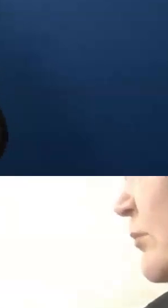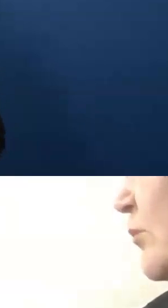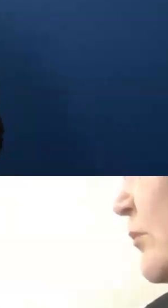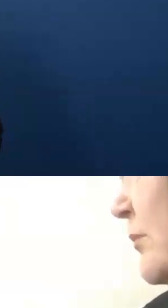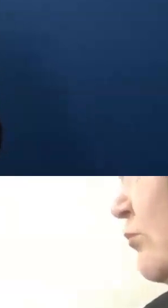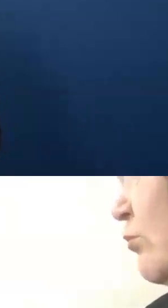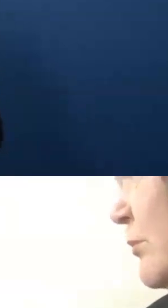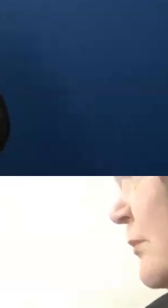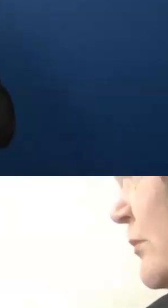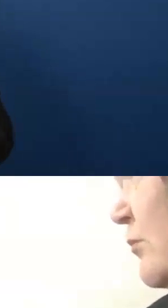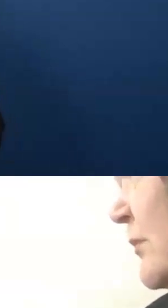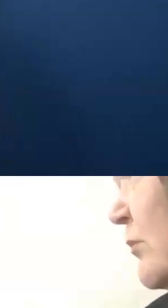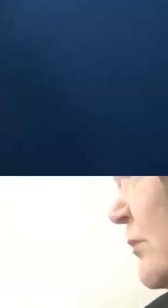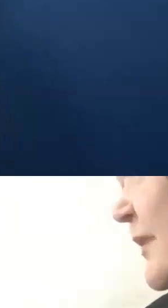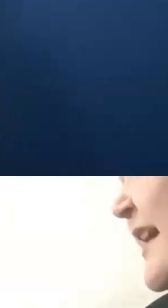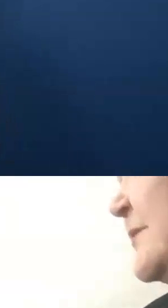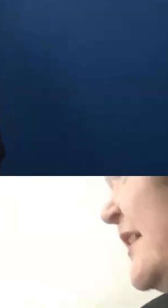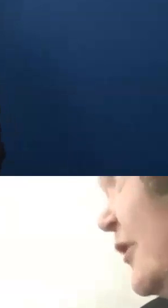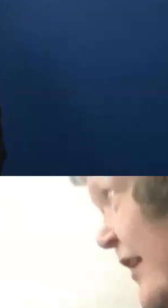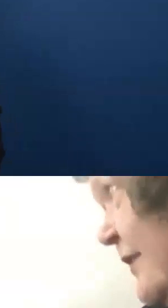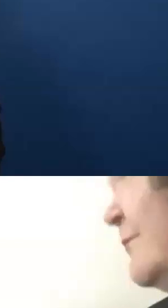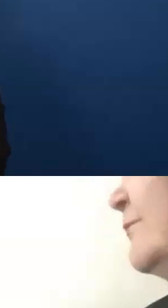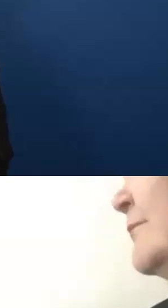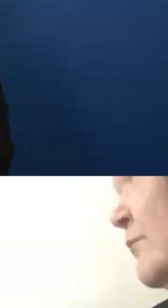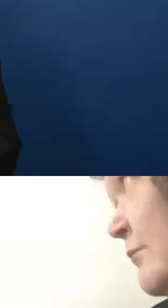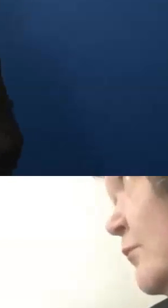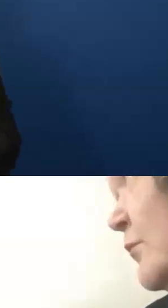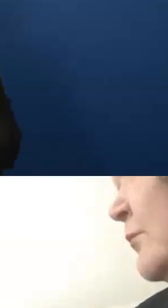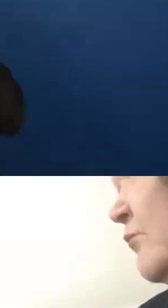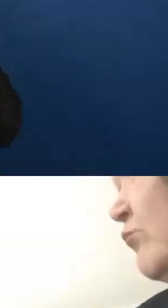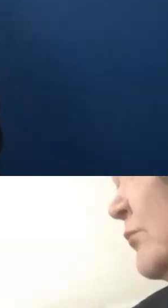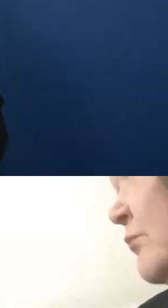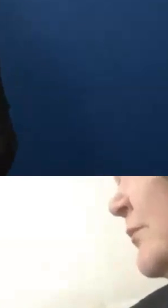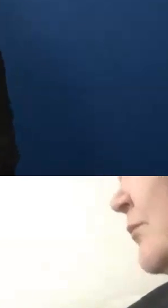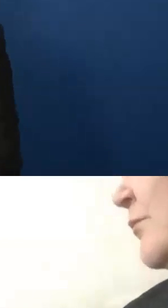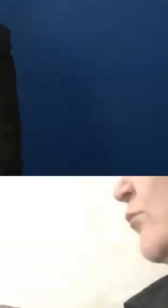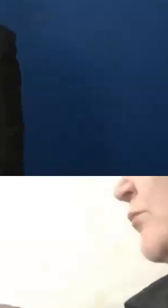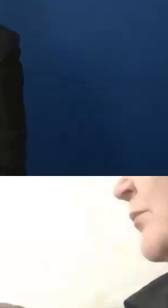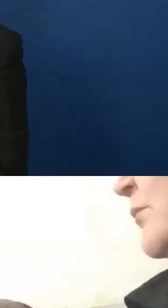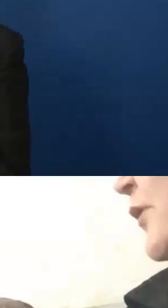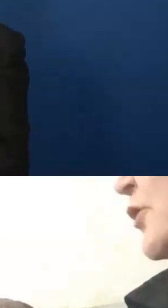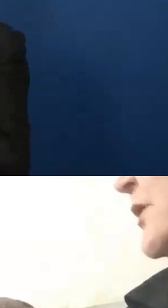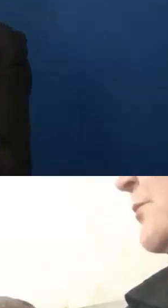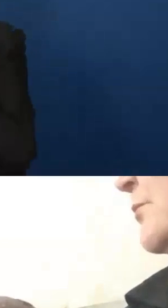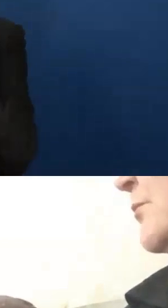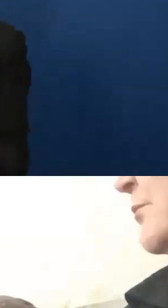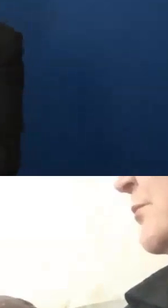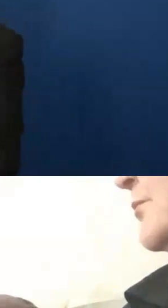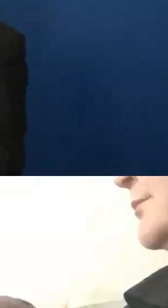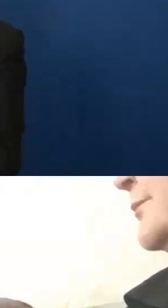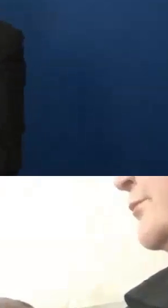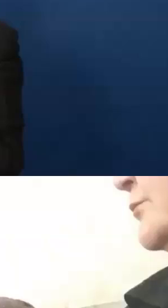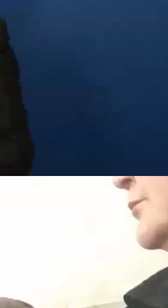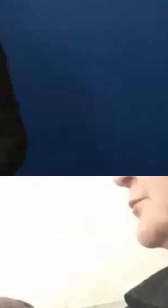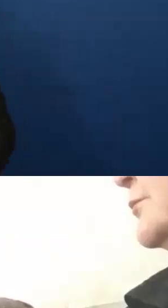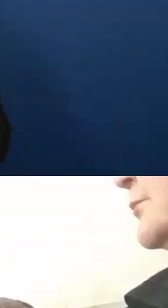by all deafblind people across the world. It has been done already. And it's already been doing this now for the last 20, 25